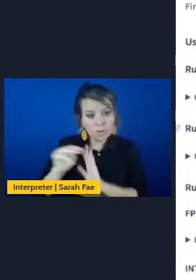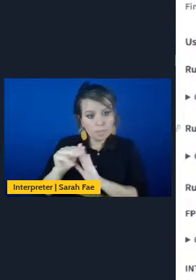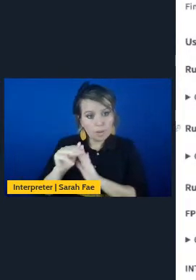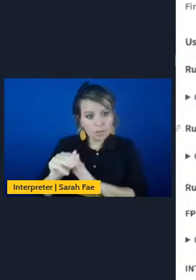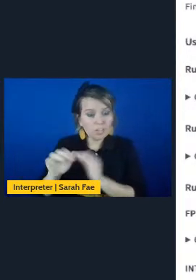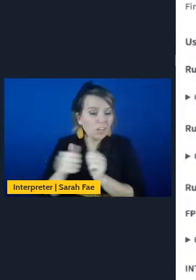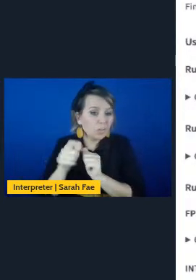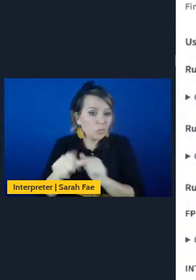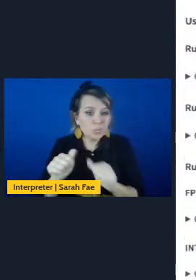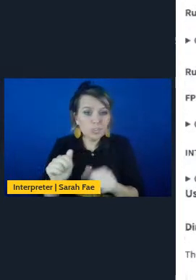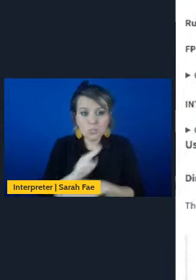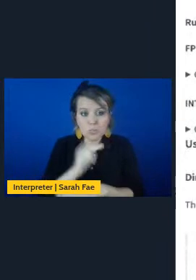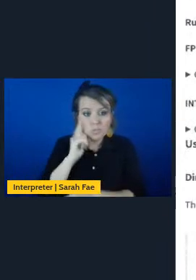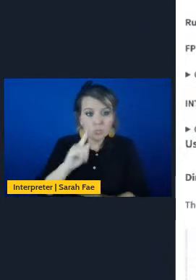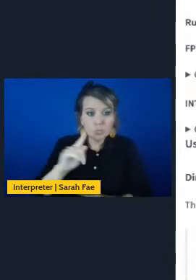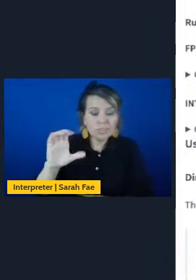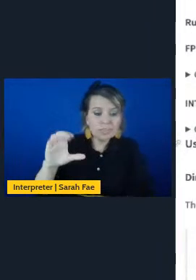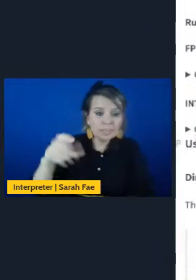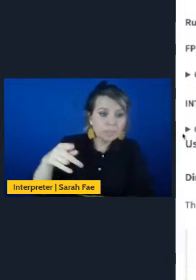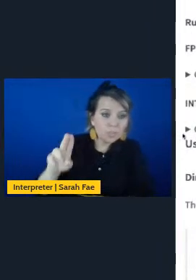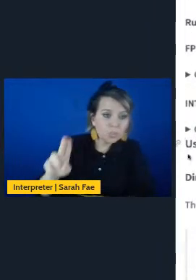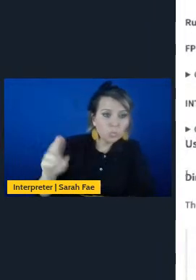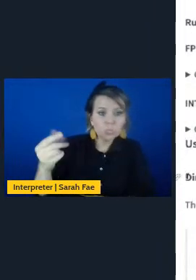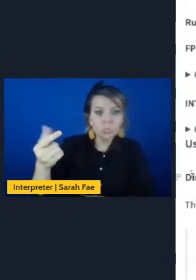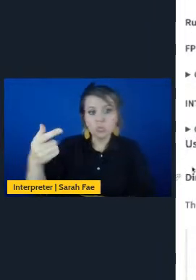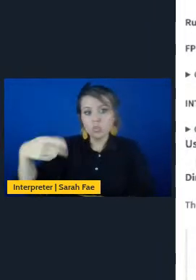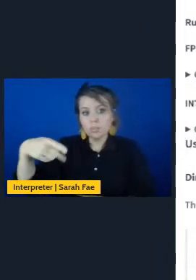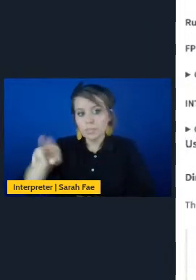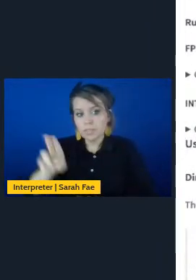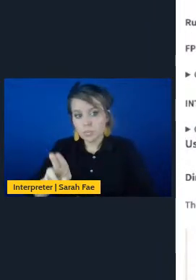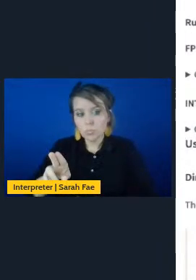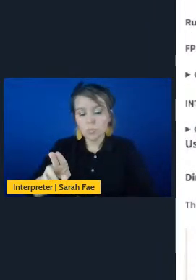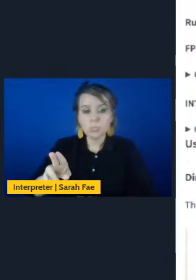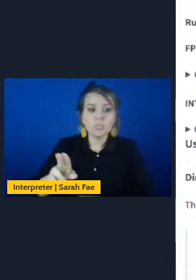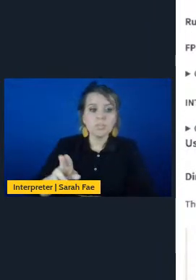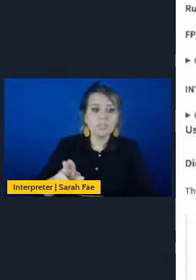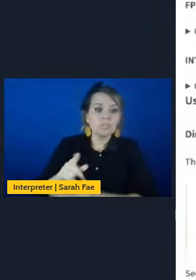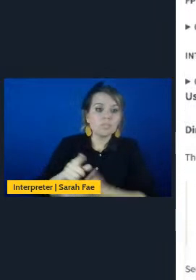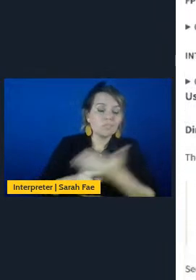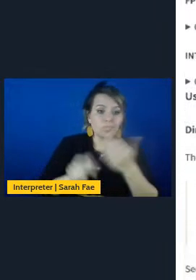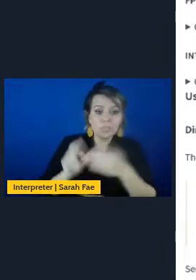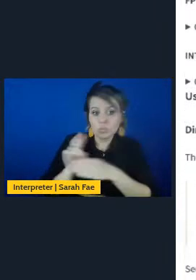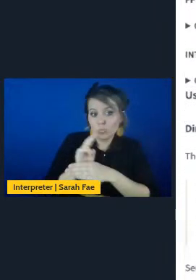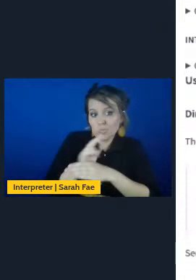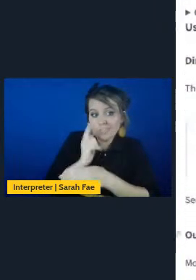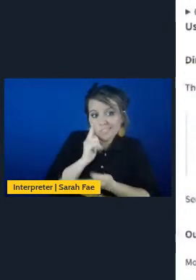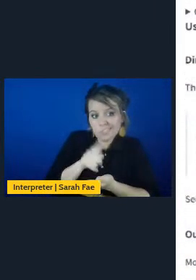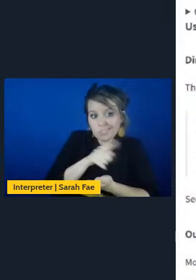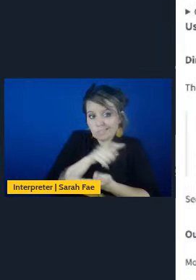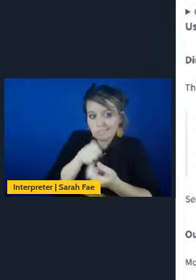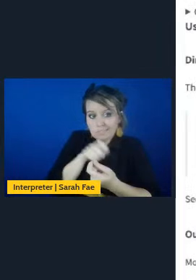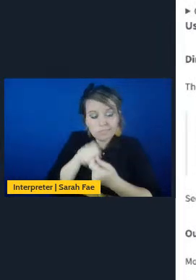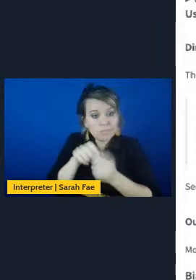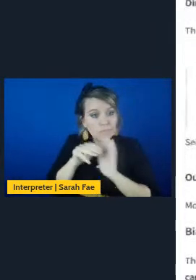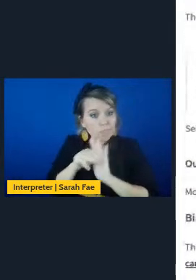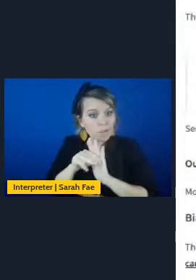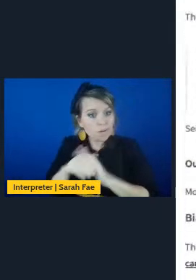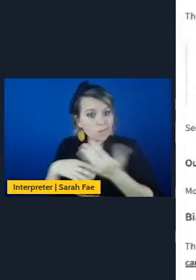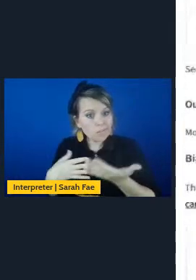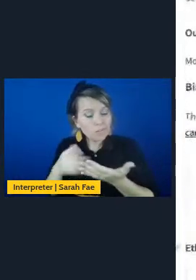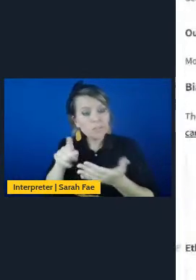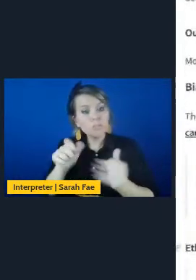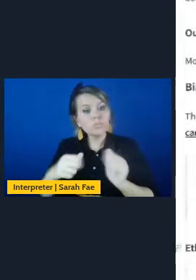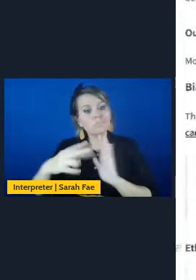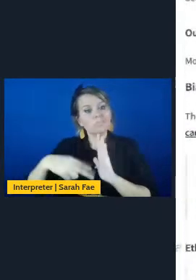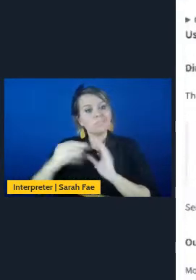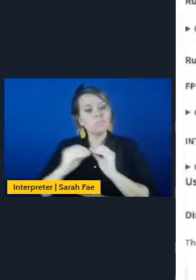CPU and on a GPU. And then what are the uses for this particular model? You can read more